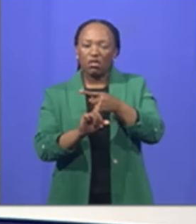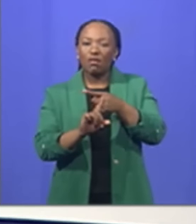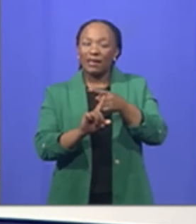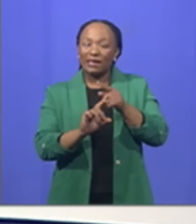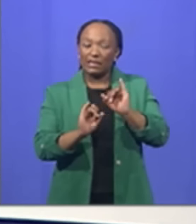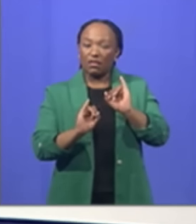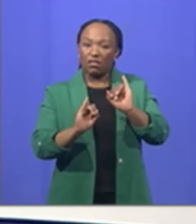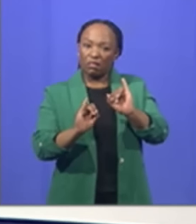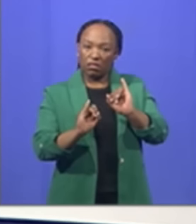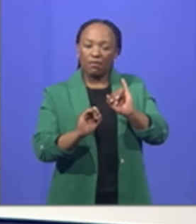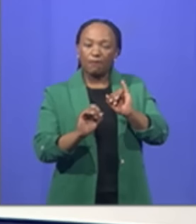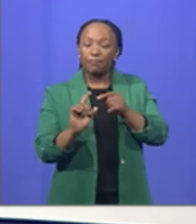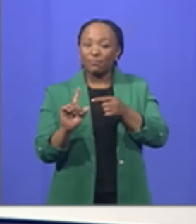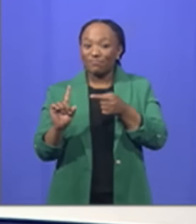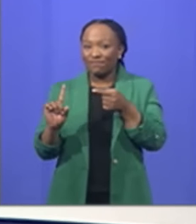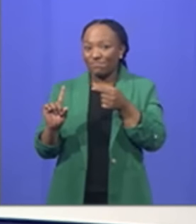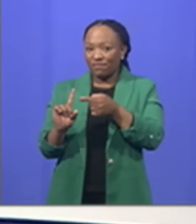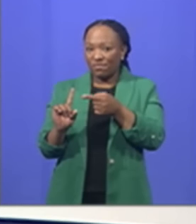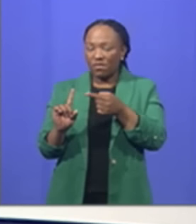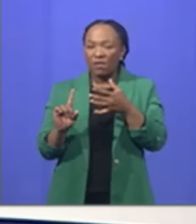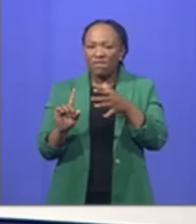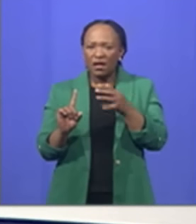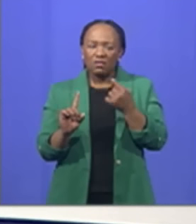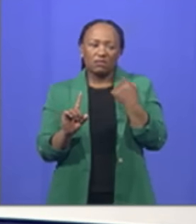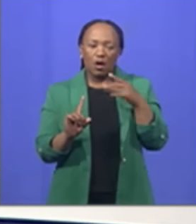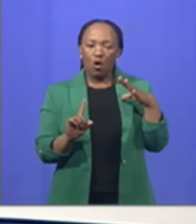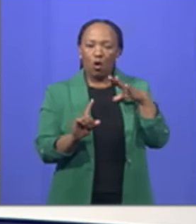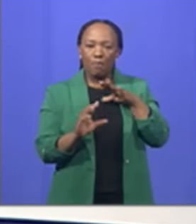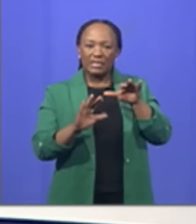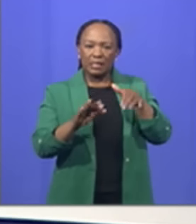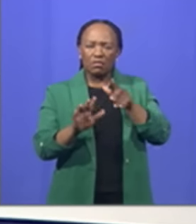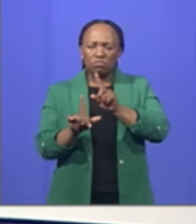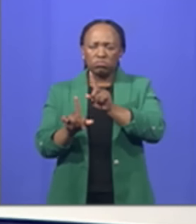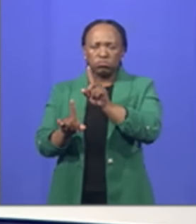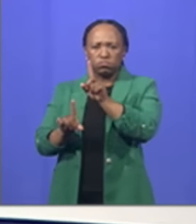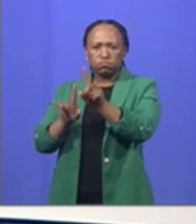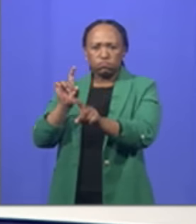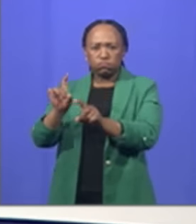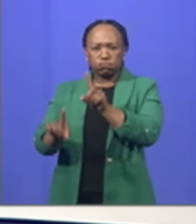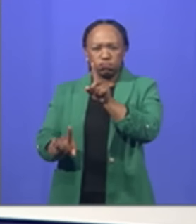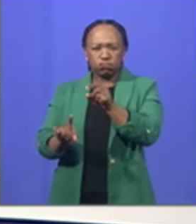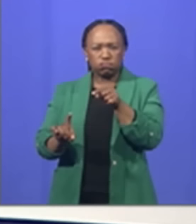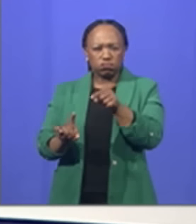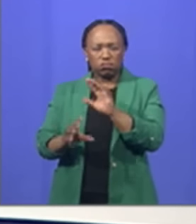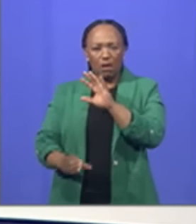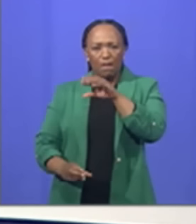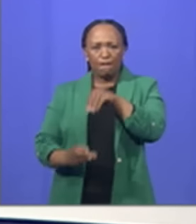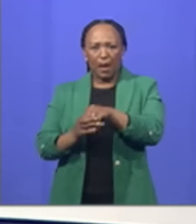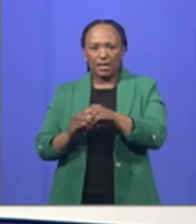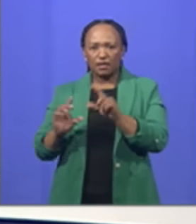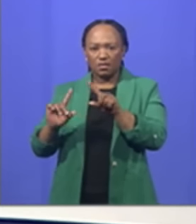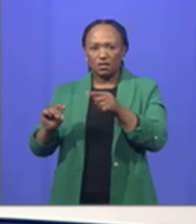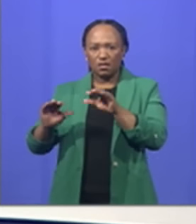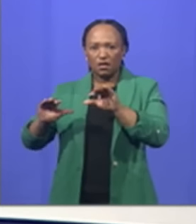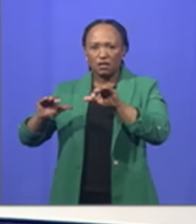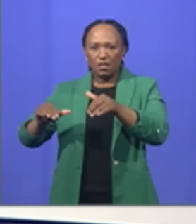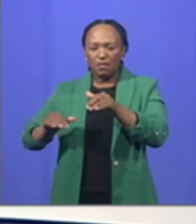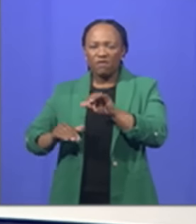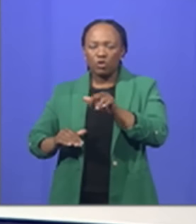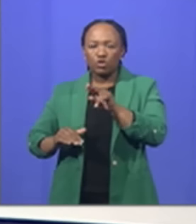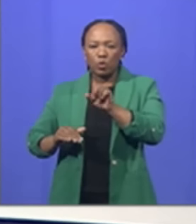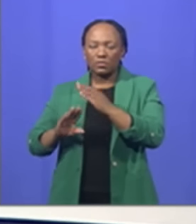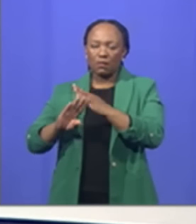mabe. Mohlankedi yo o ile a gadikwa ka dipotšišo ka komišeneng ya Madlanga ka ditatofatšo tša go ba karolo ya sehlopha seo se ile go sa thibela